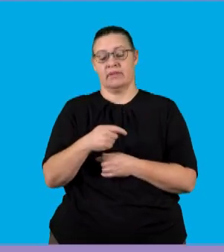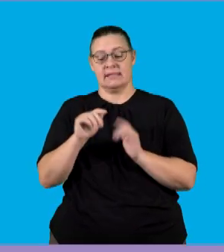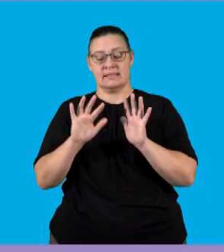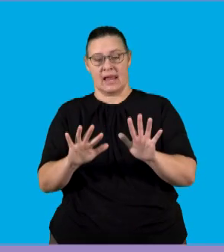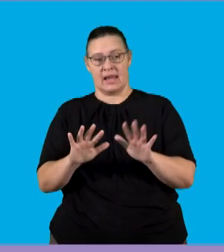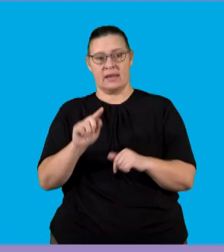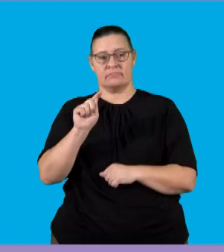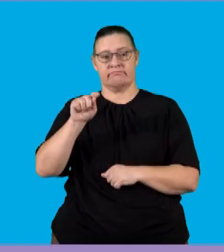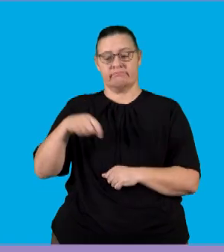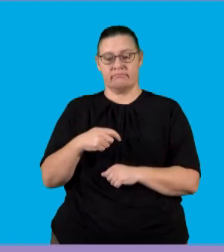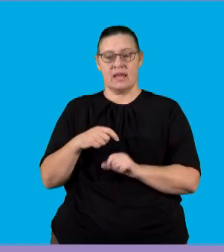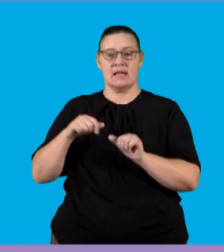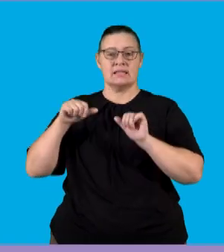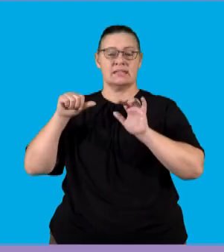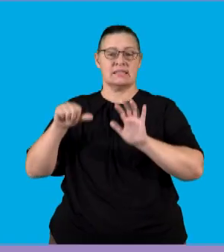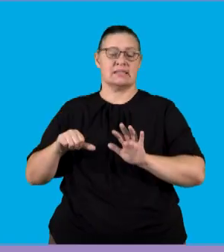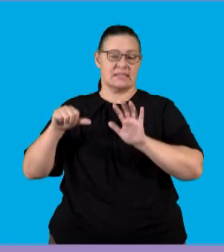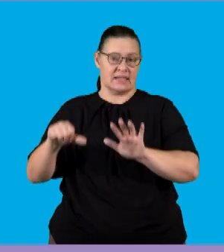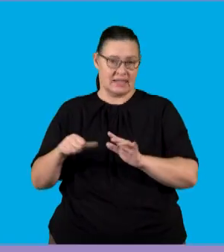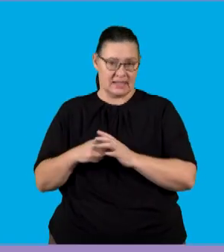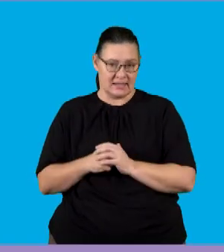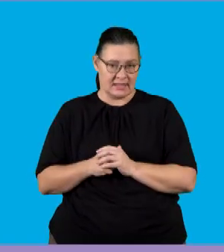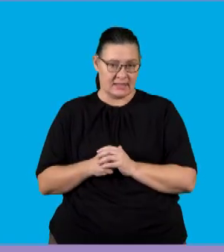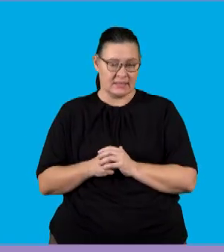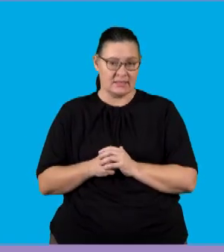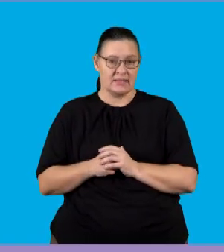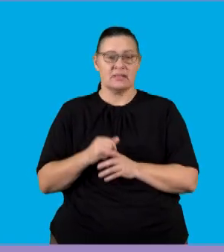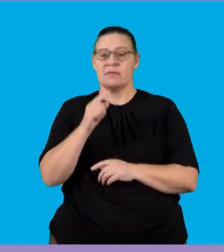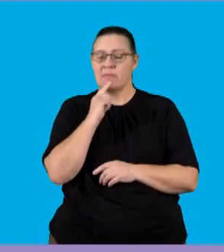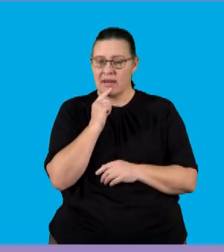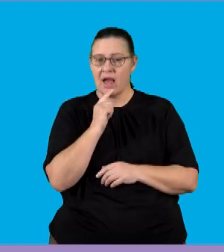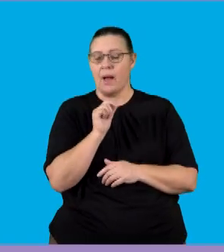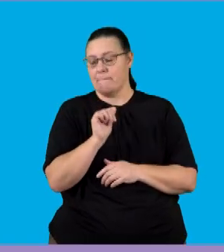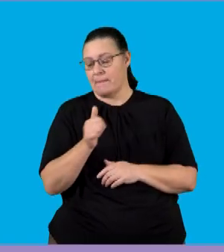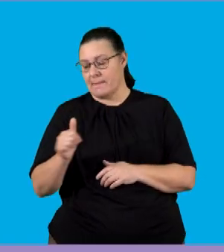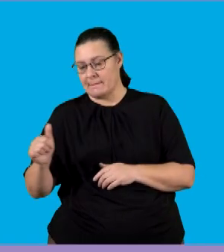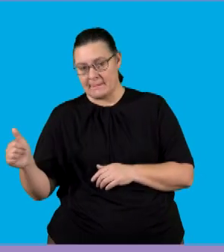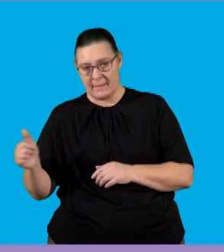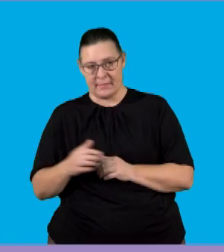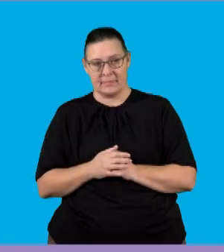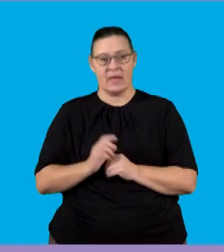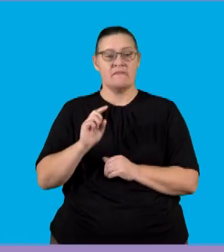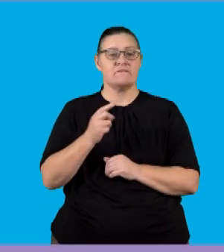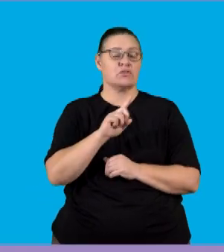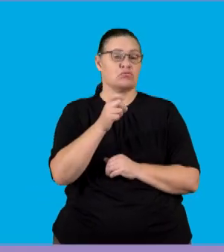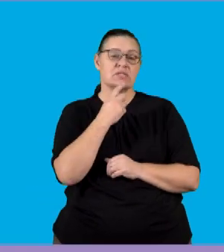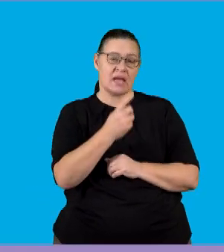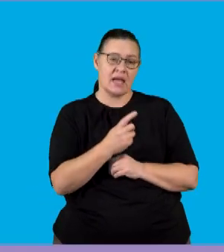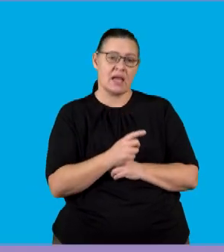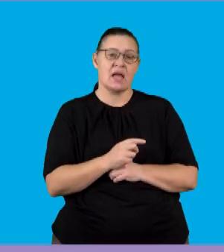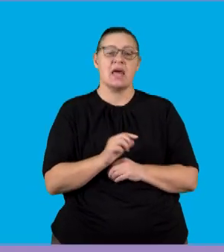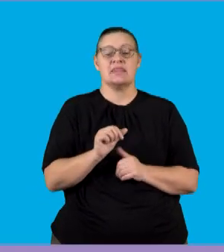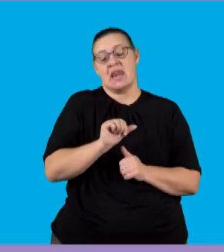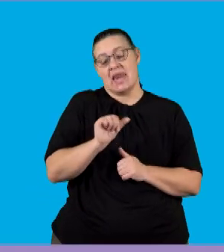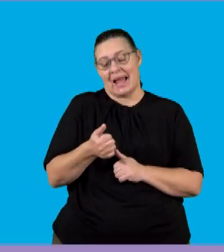a 10, and a 16, and of course the pattern does continue. The first question there says,